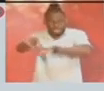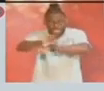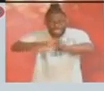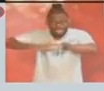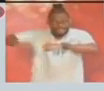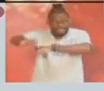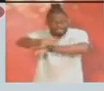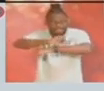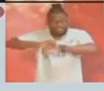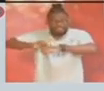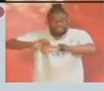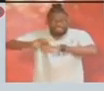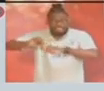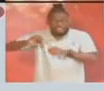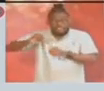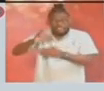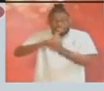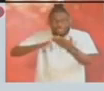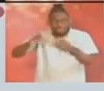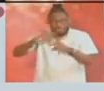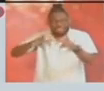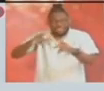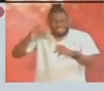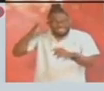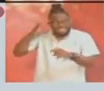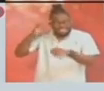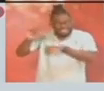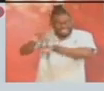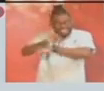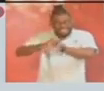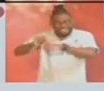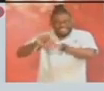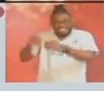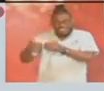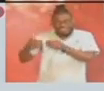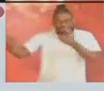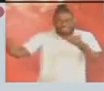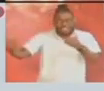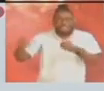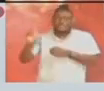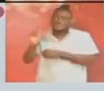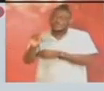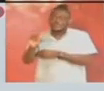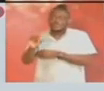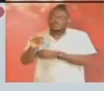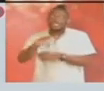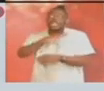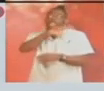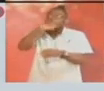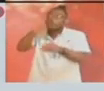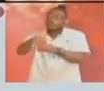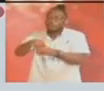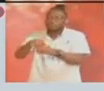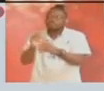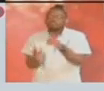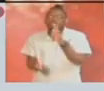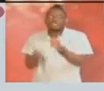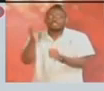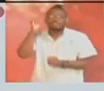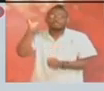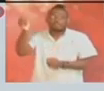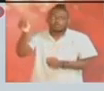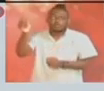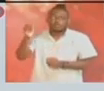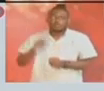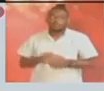those who believe down the islands is not part of Trinidad and Tobago. Down the islands is part of Trinidad and Tobago.